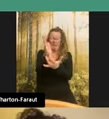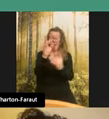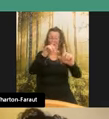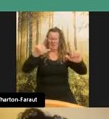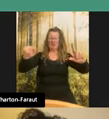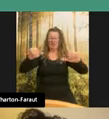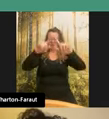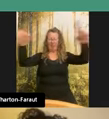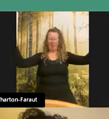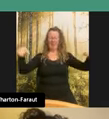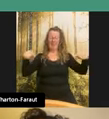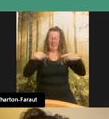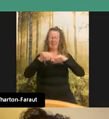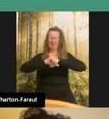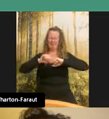is